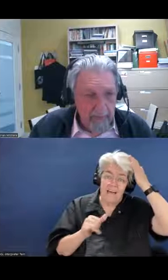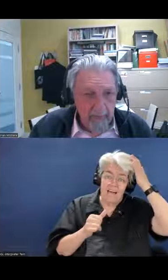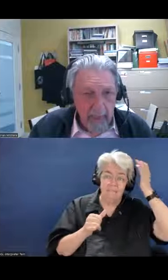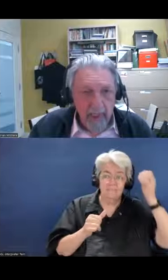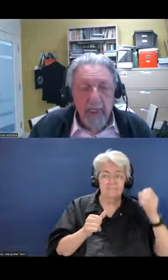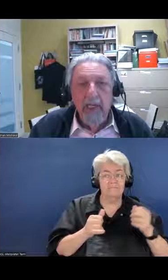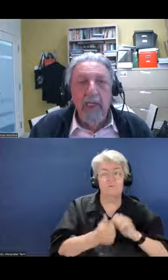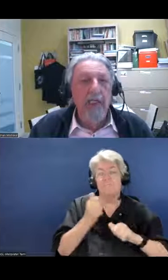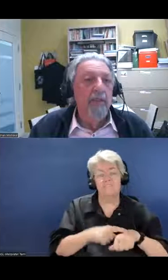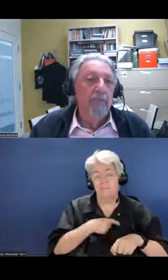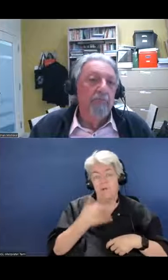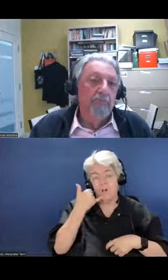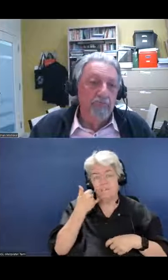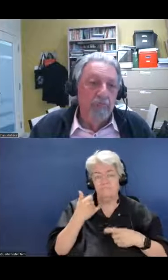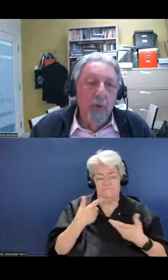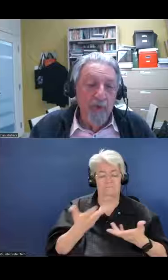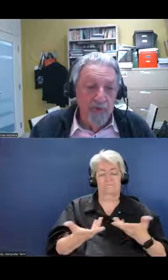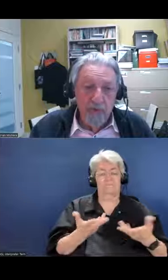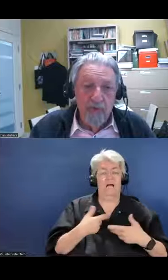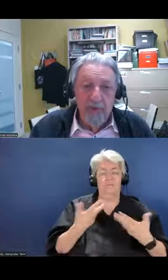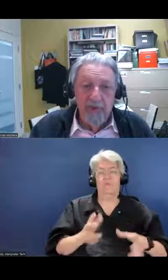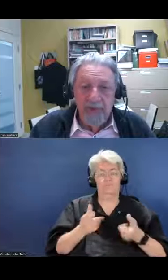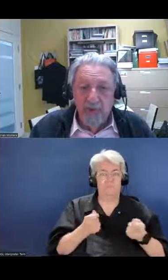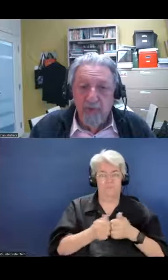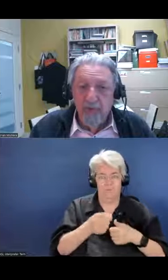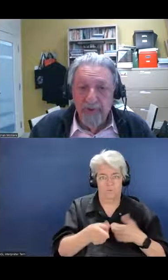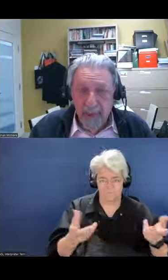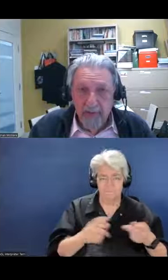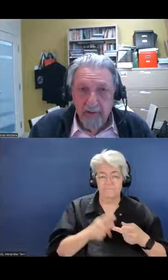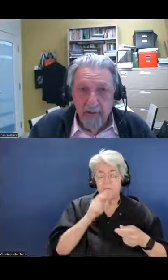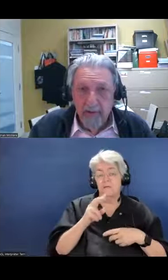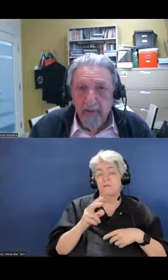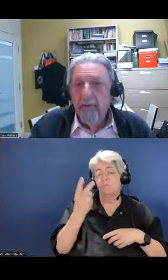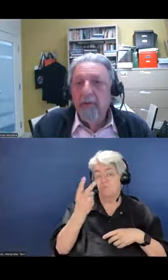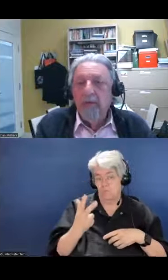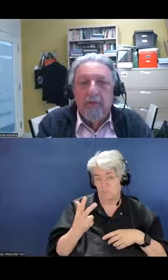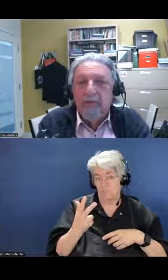case. And almost 2/3, 63%,